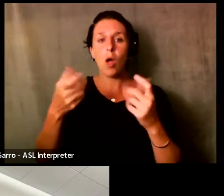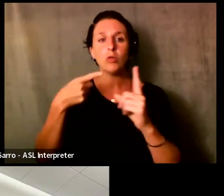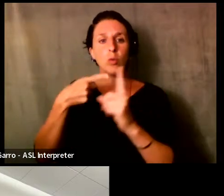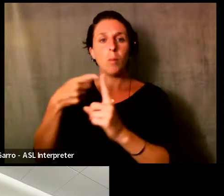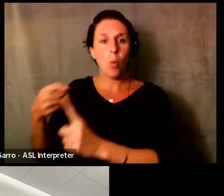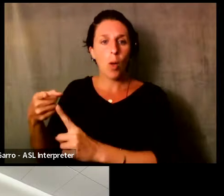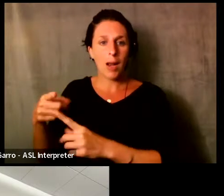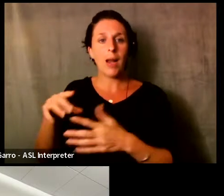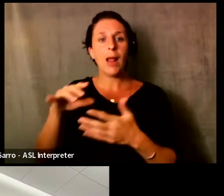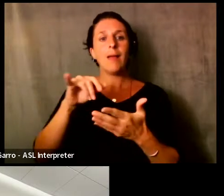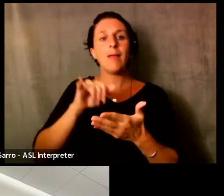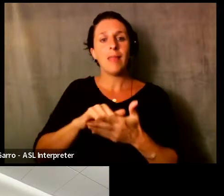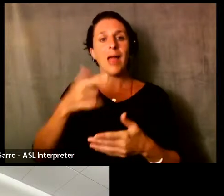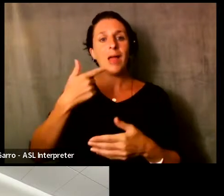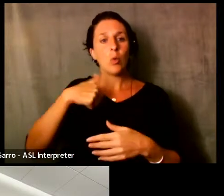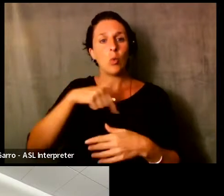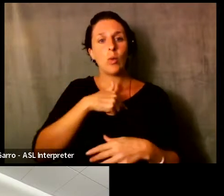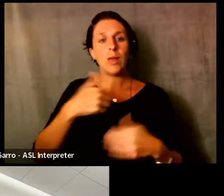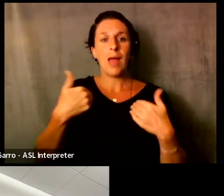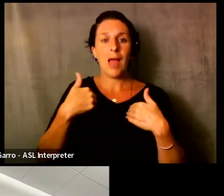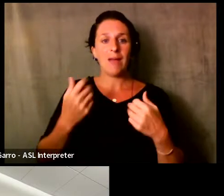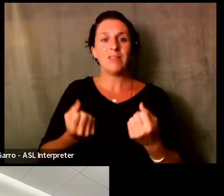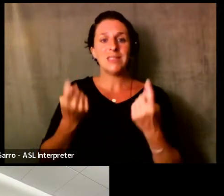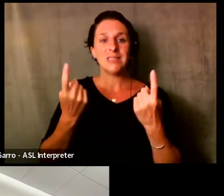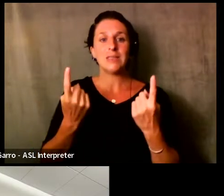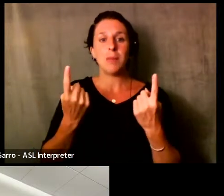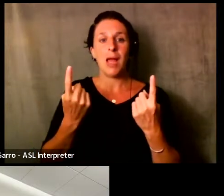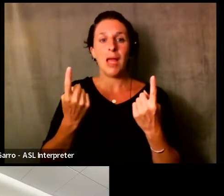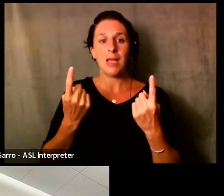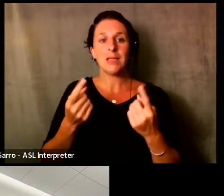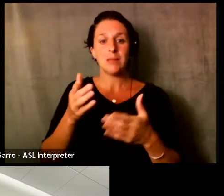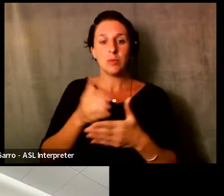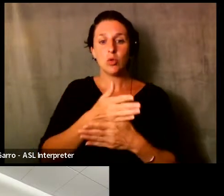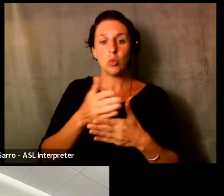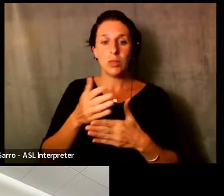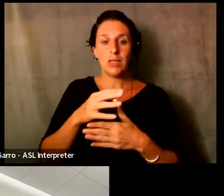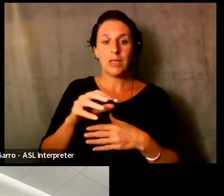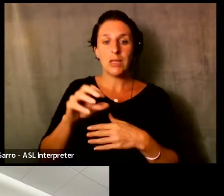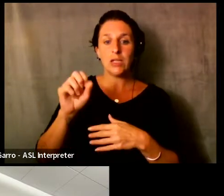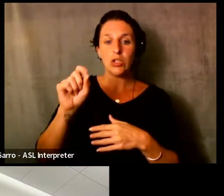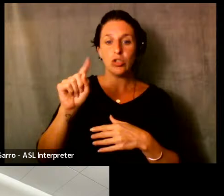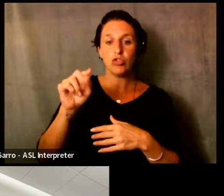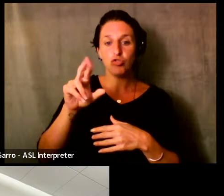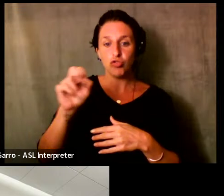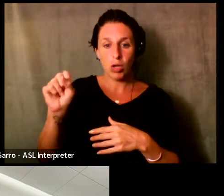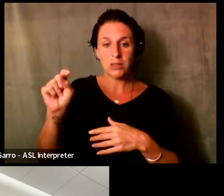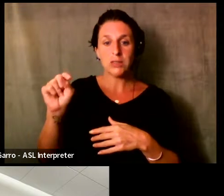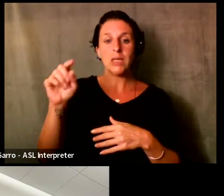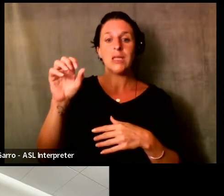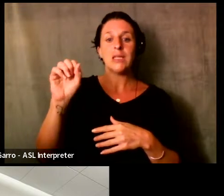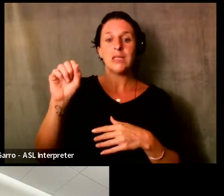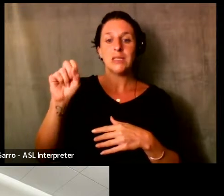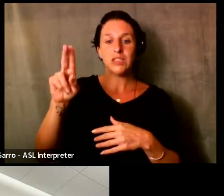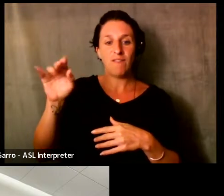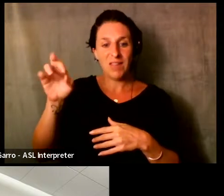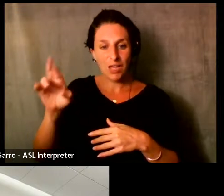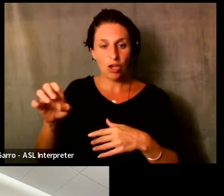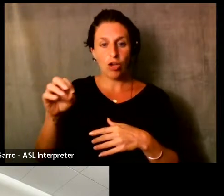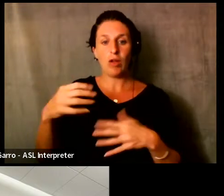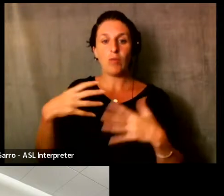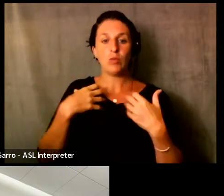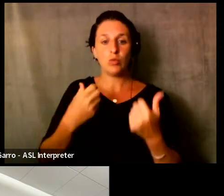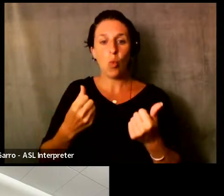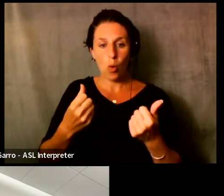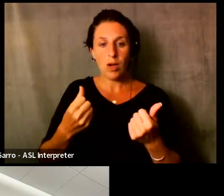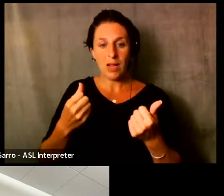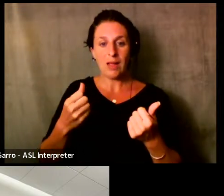have spent between Trust, Saphir, and Restorative Equity Partners who worked with the students, we've